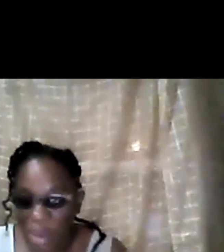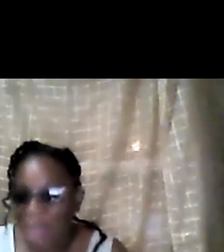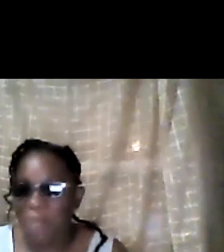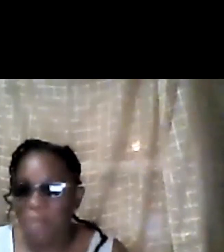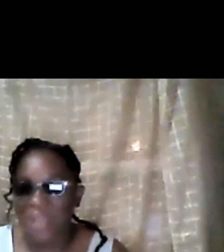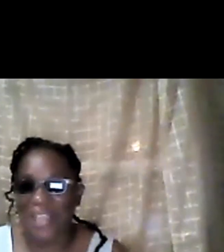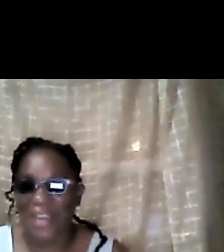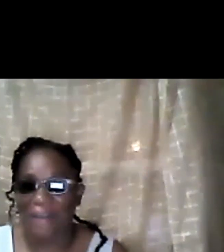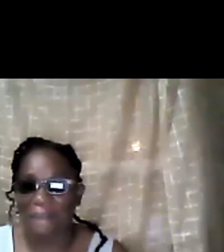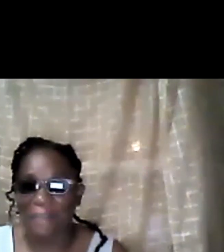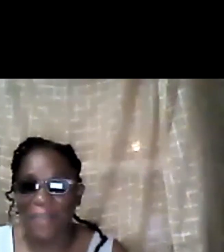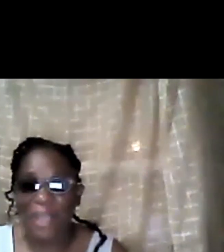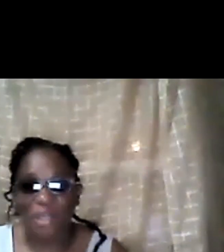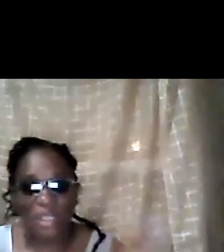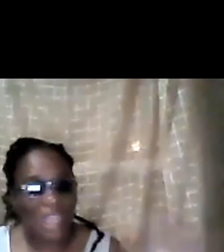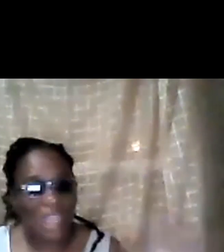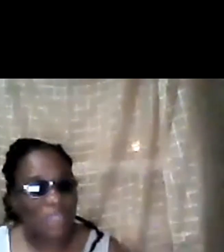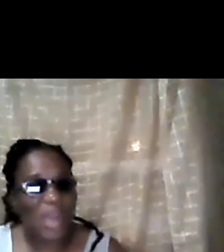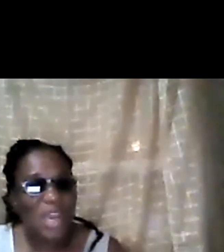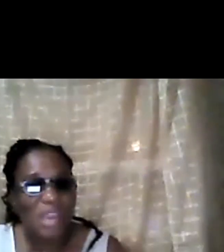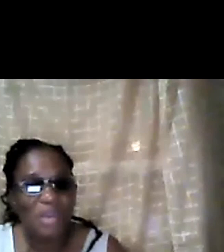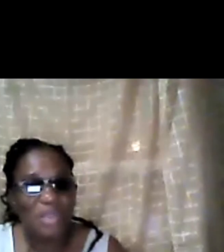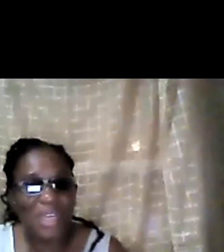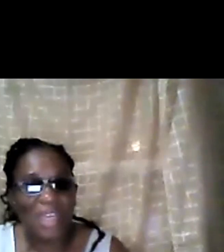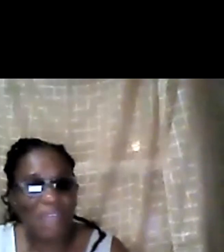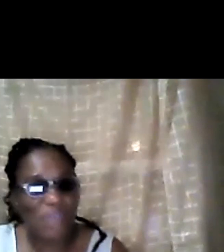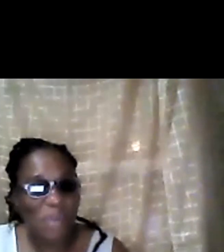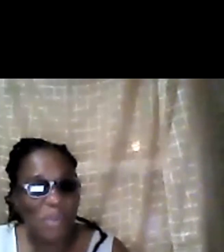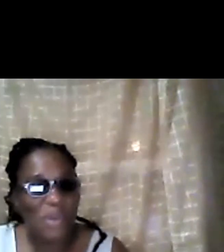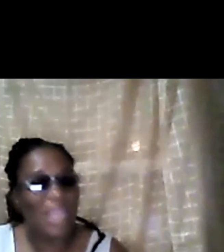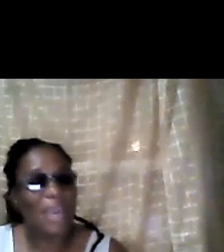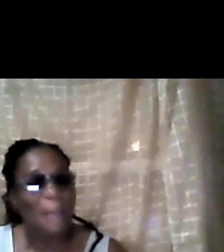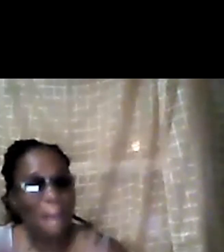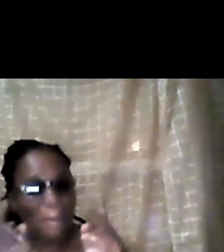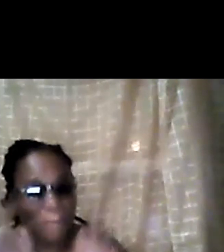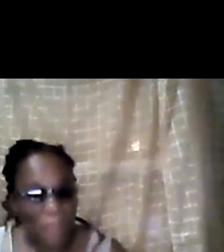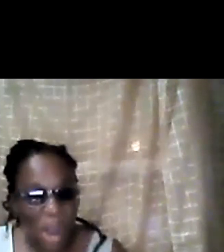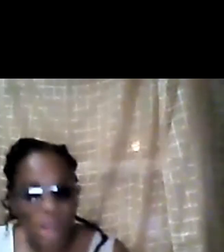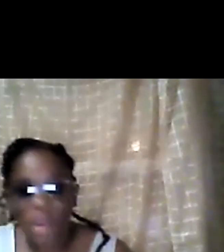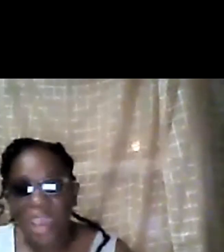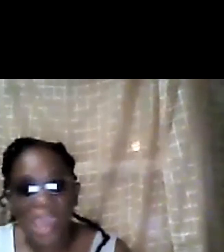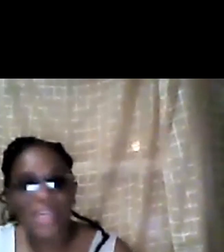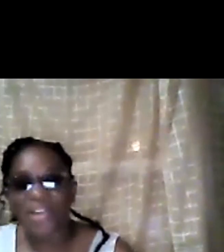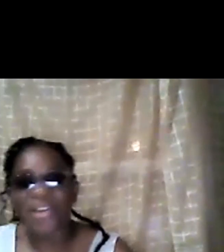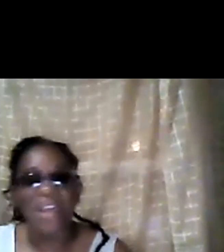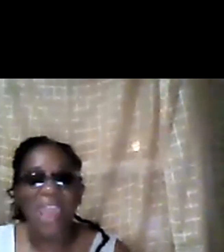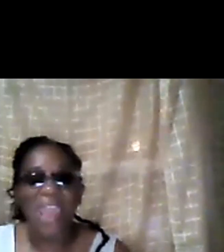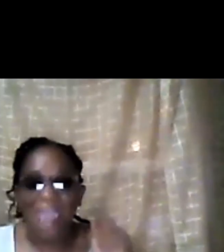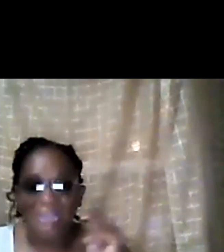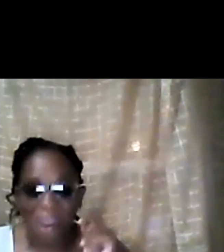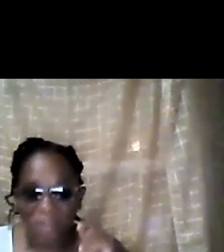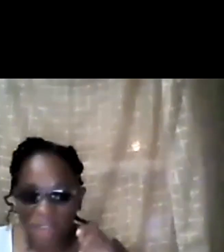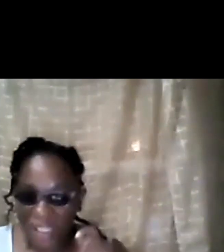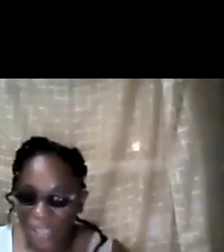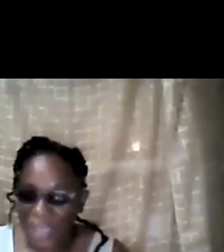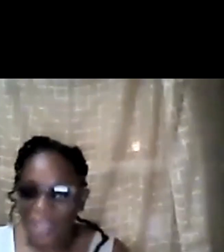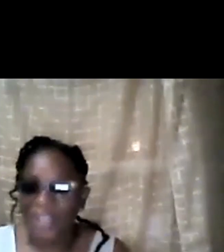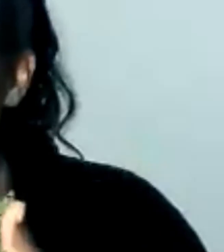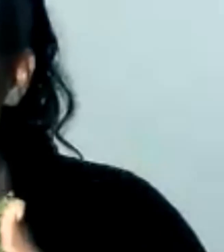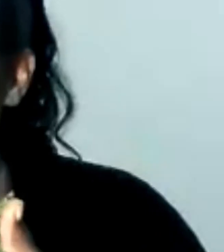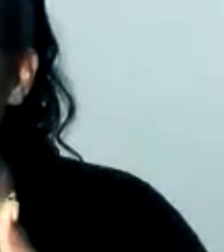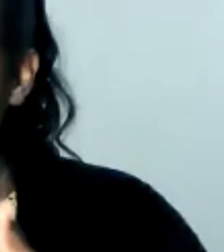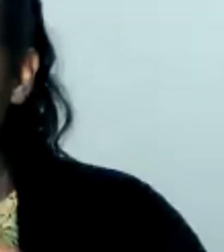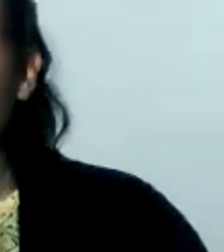You cannot miss it. So start spreading the news to the deaf community. Mark your calendar. Every